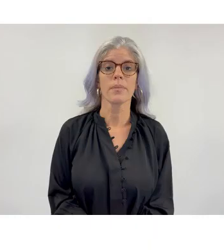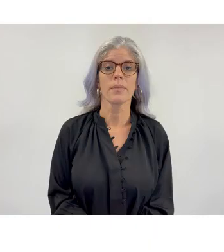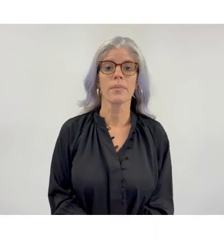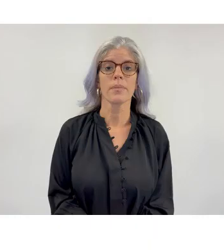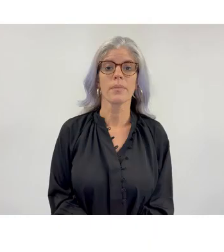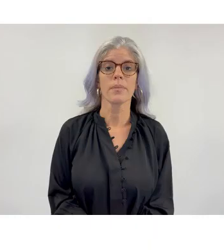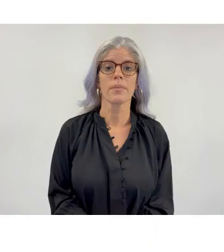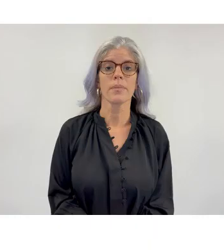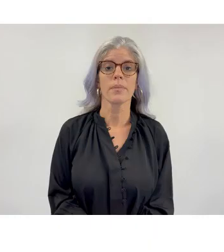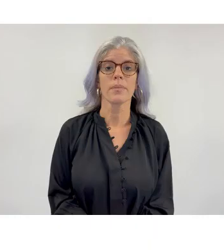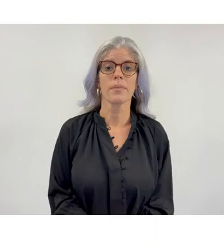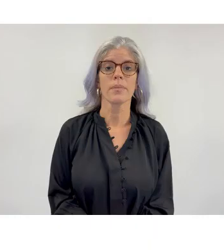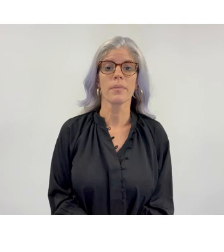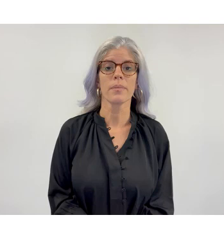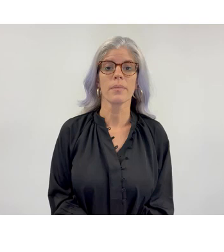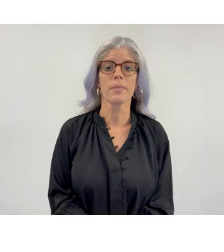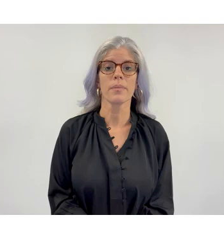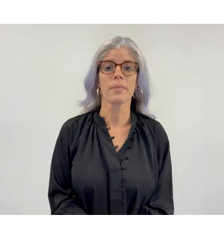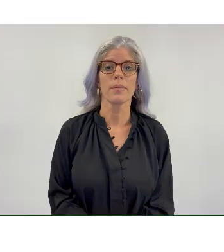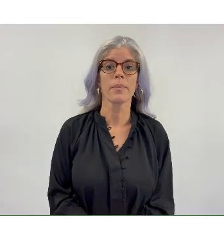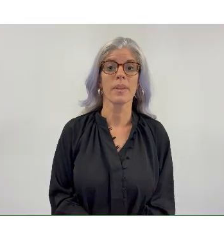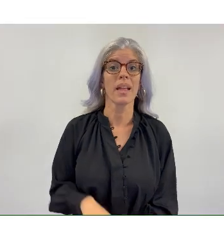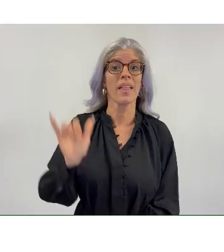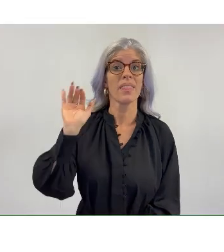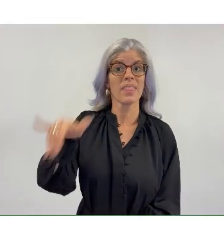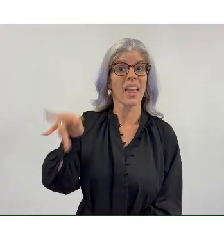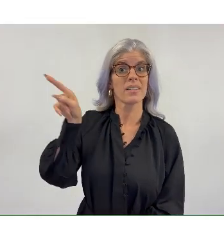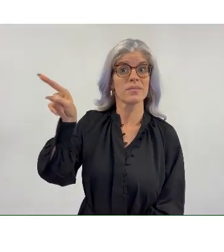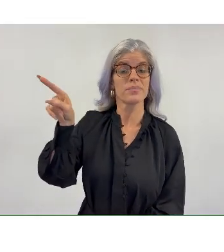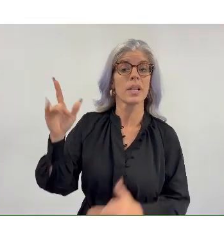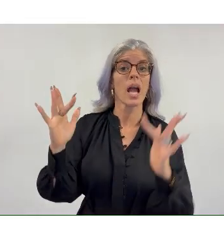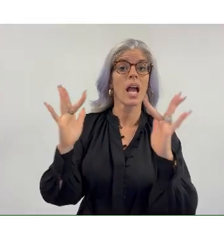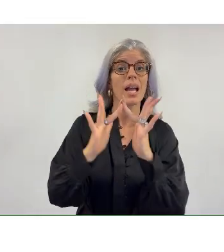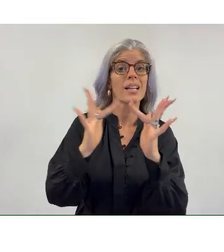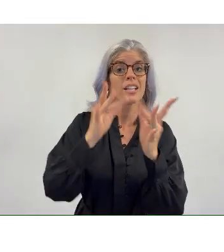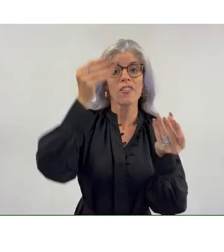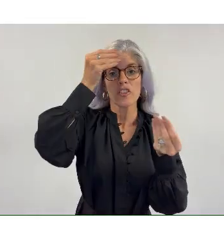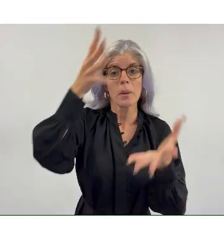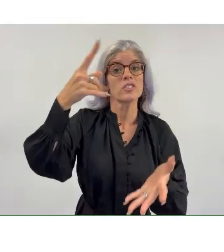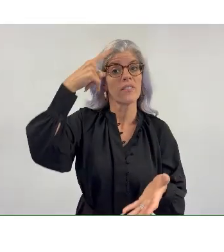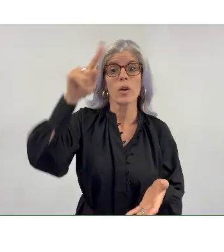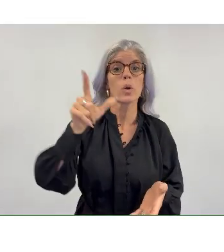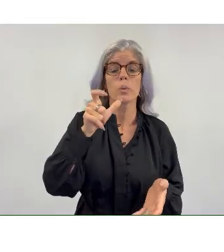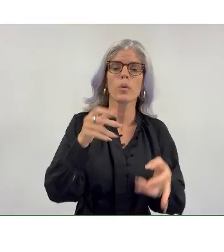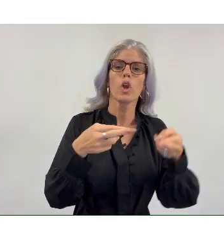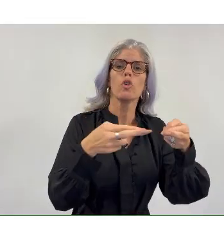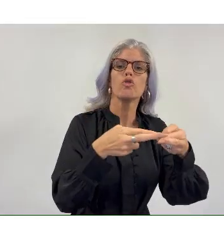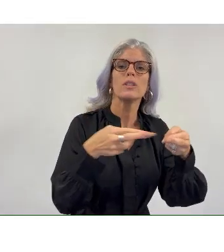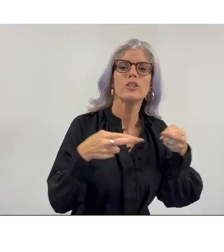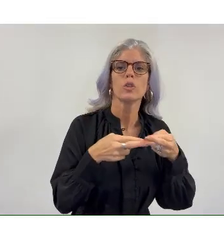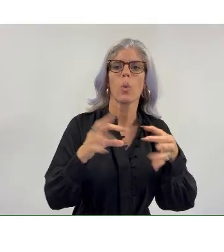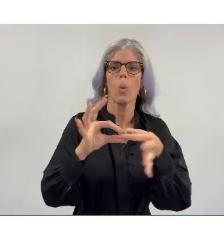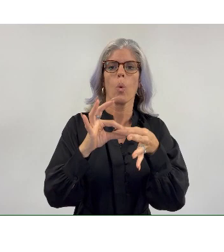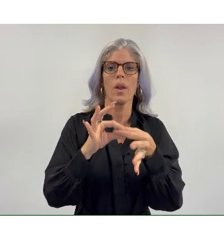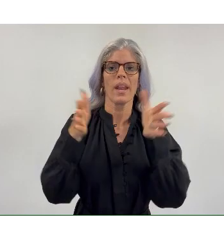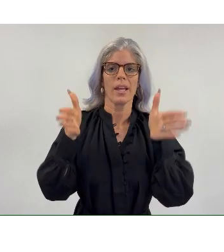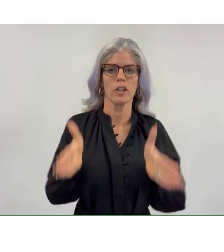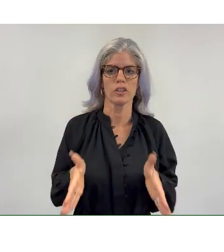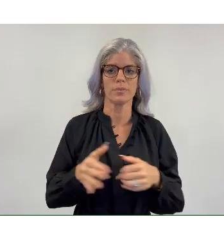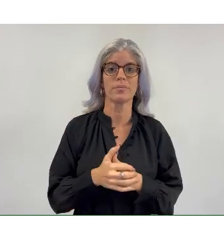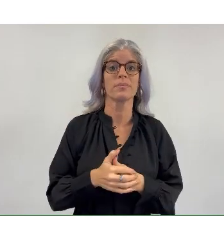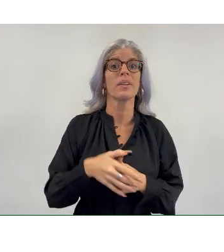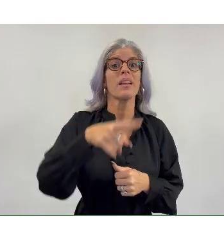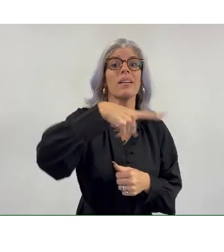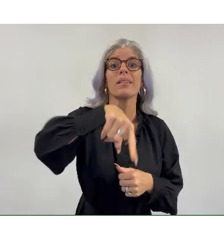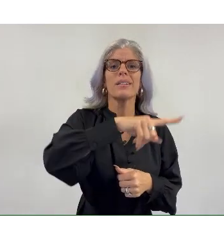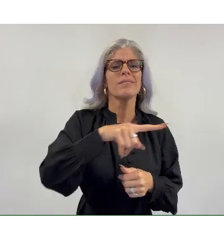This is the contact information for our regional coordinators who specialize in recovery and mitigation. They are located